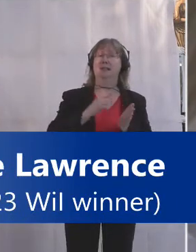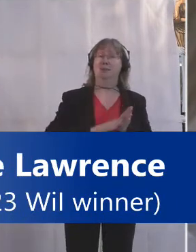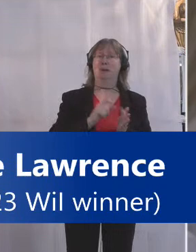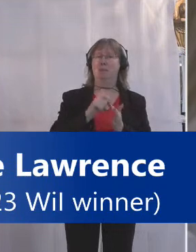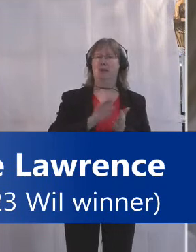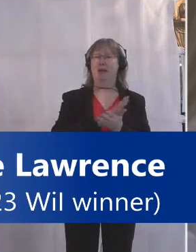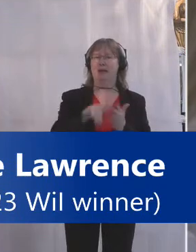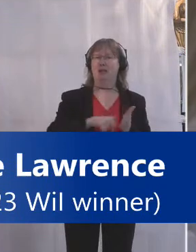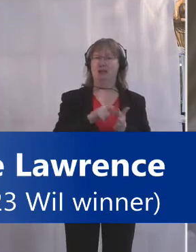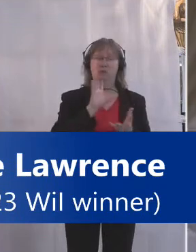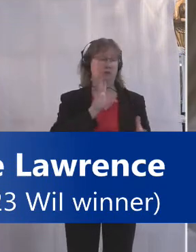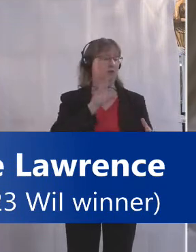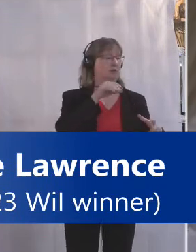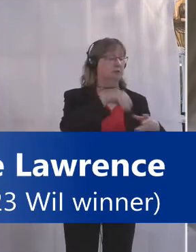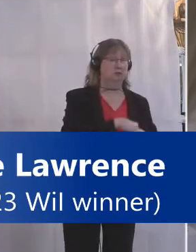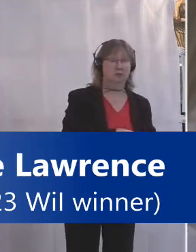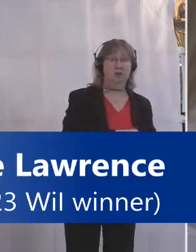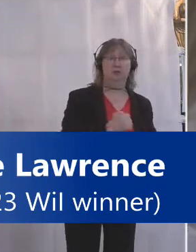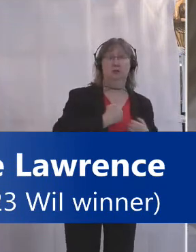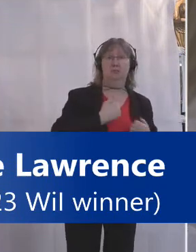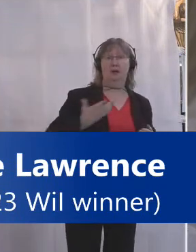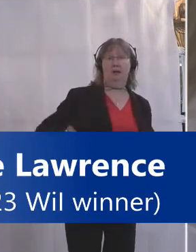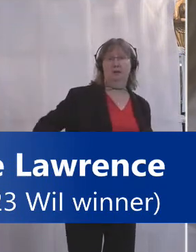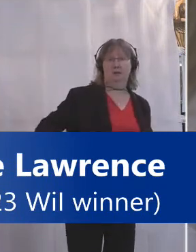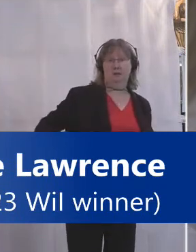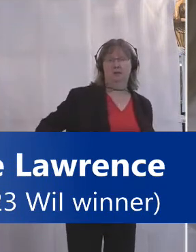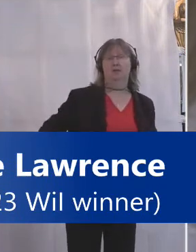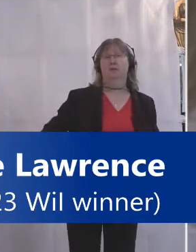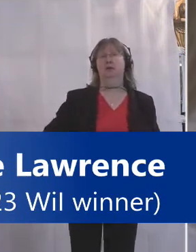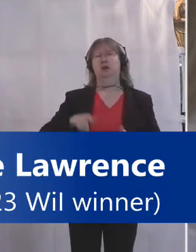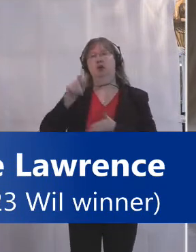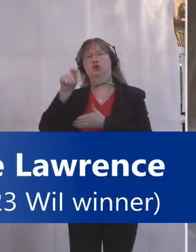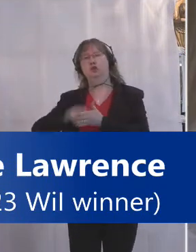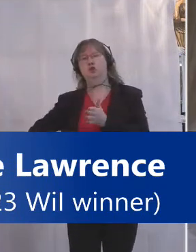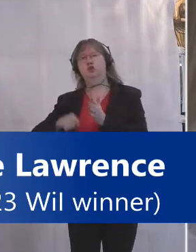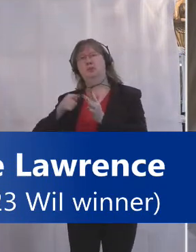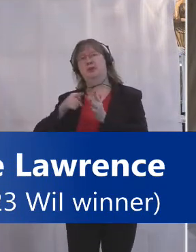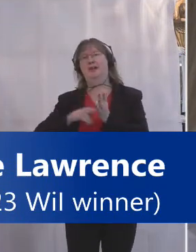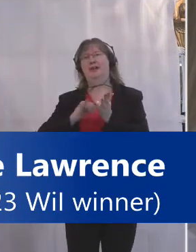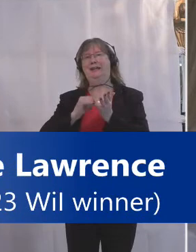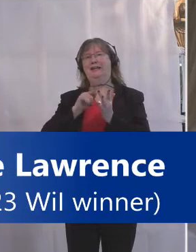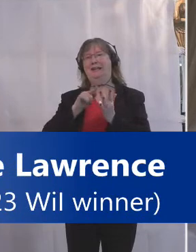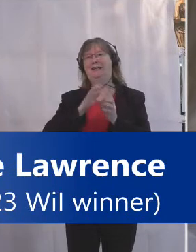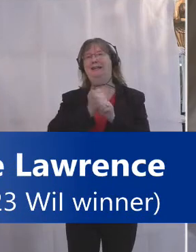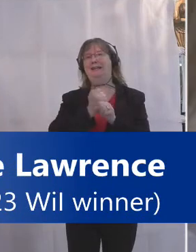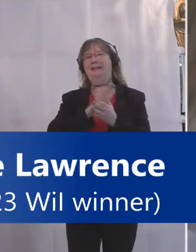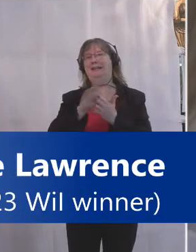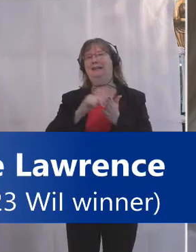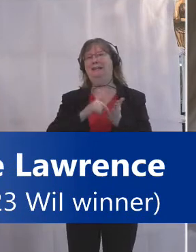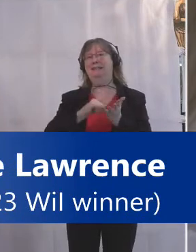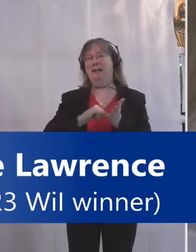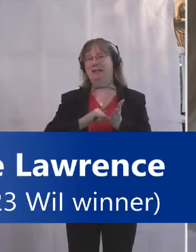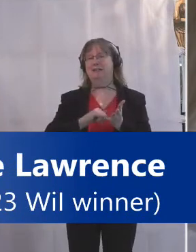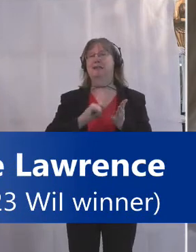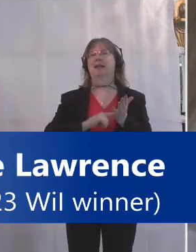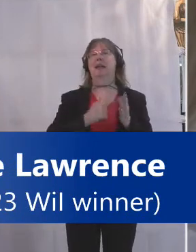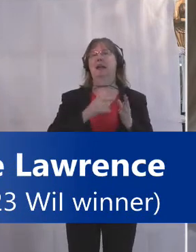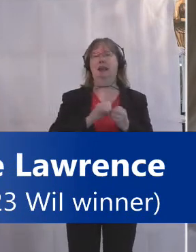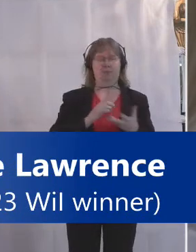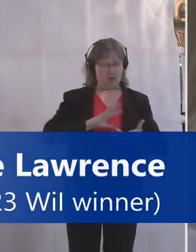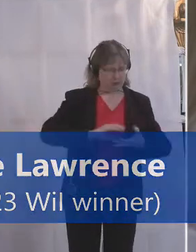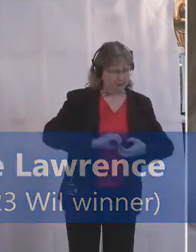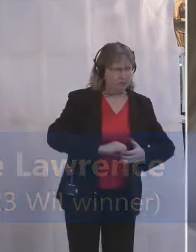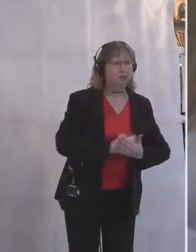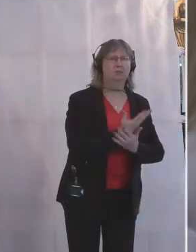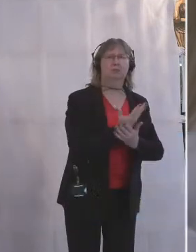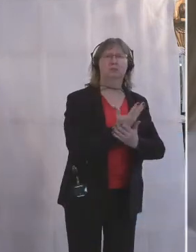commercialized into the business we're talking about today, which is Consumer Insights Lab. What we do is we've developed a simulated